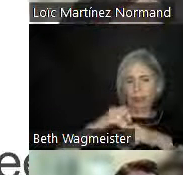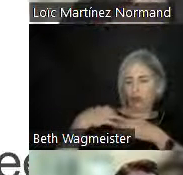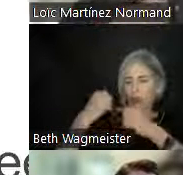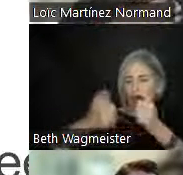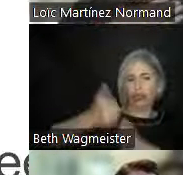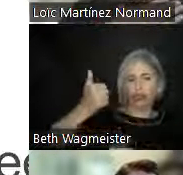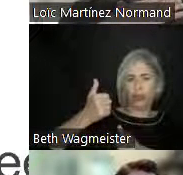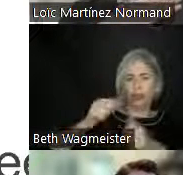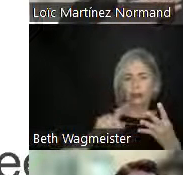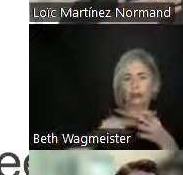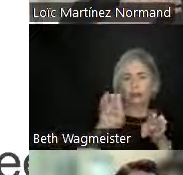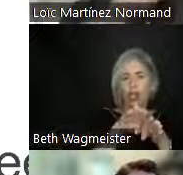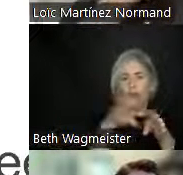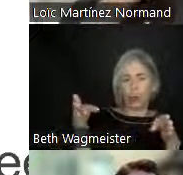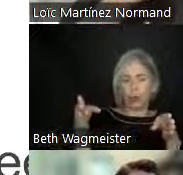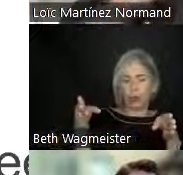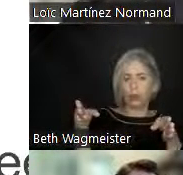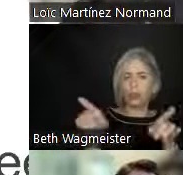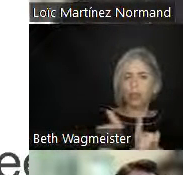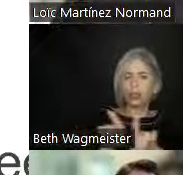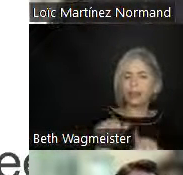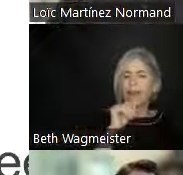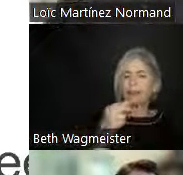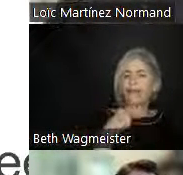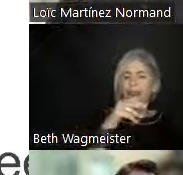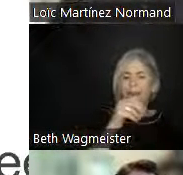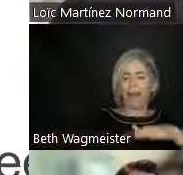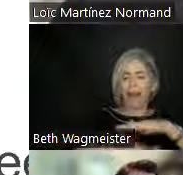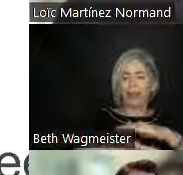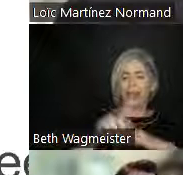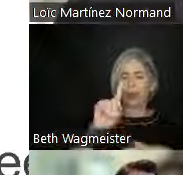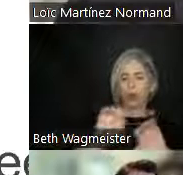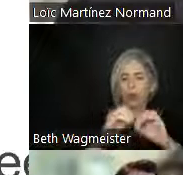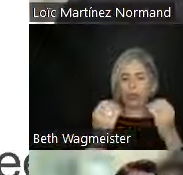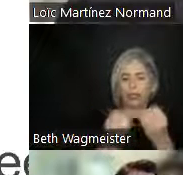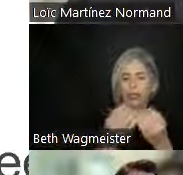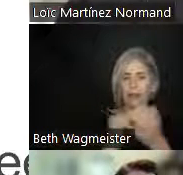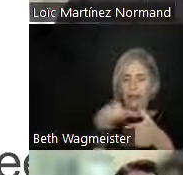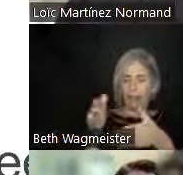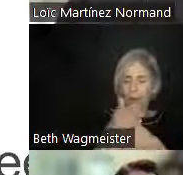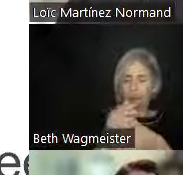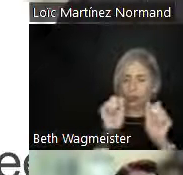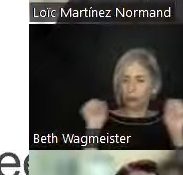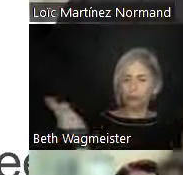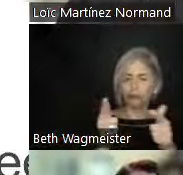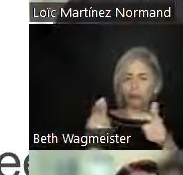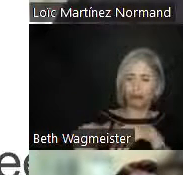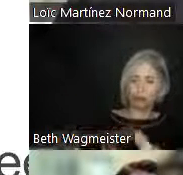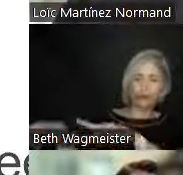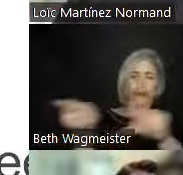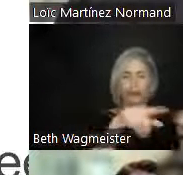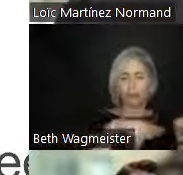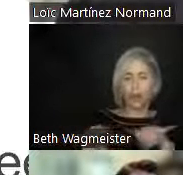open source so that, again, it wasn't sort of trapped underneath one organization, but could be shared and manipulated